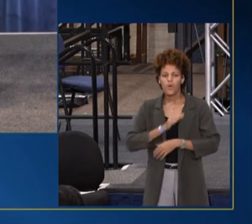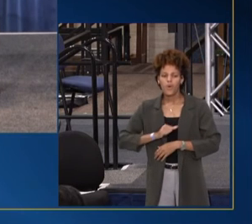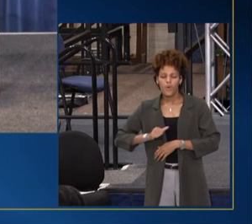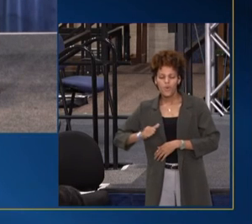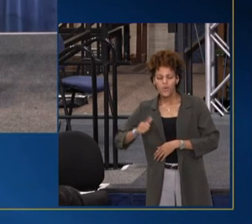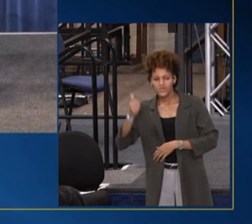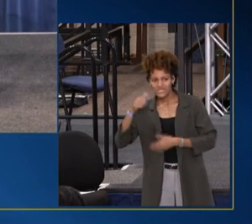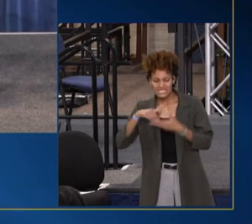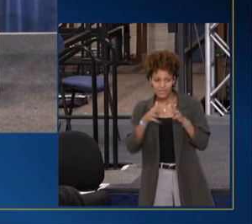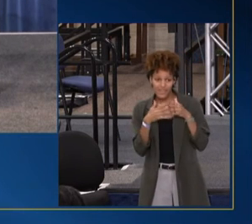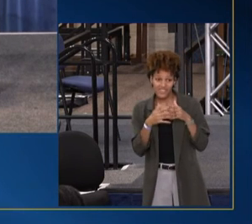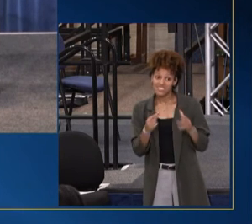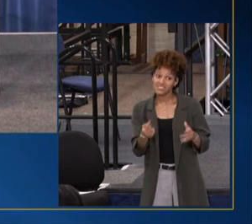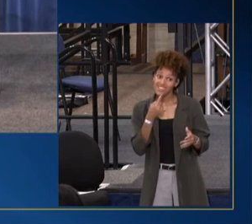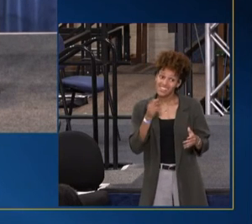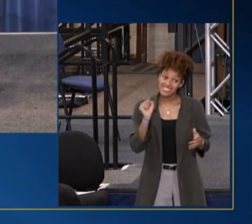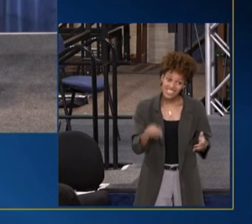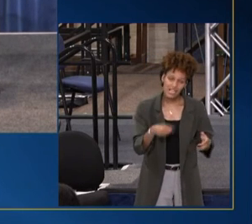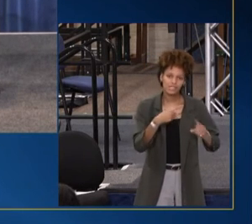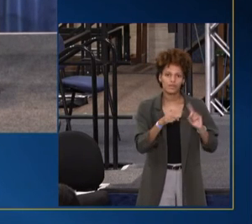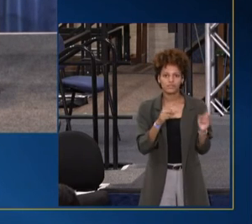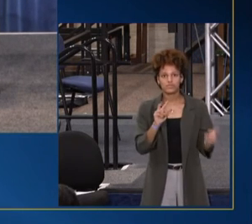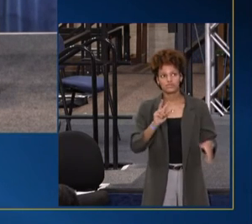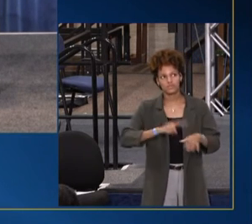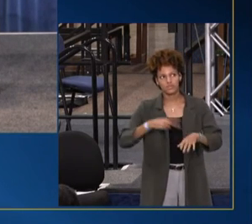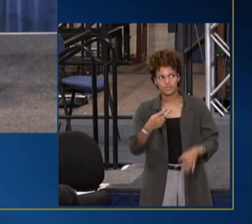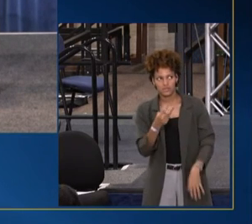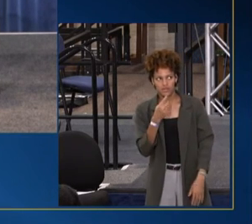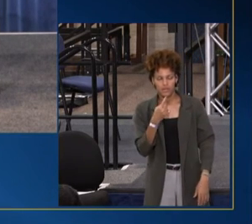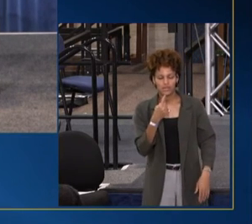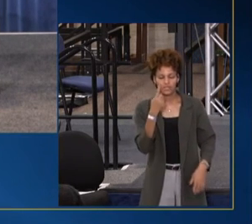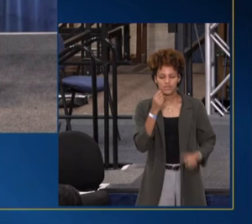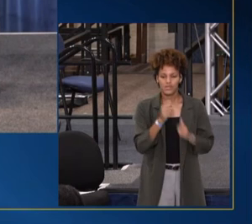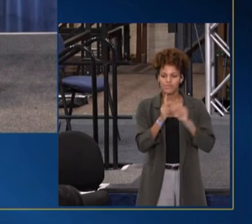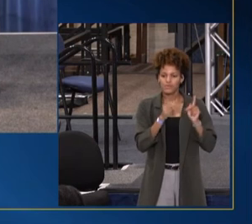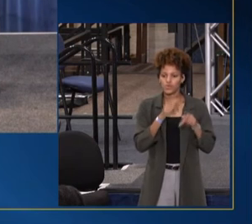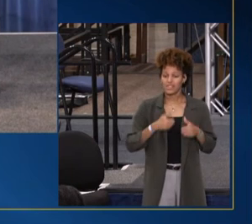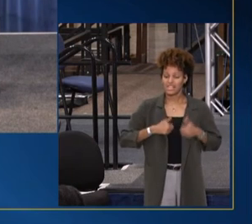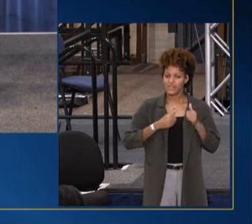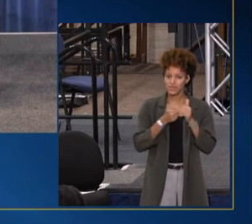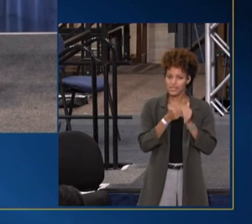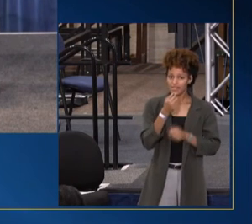which sucks, and it doubly sucks for people living with HIV.